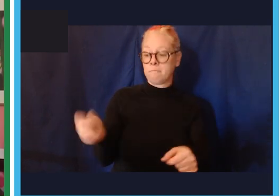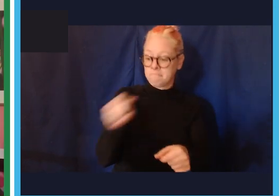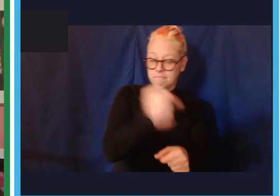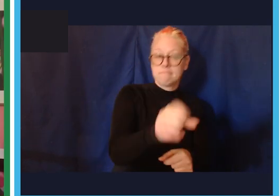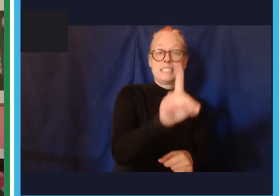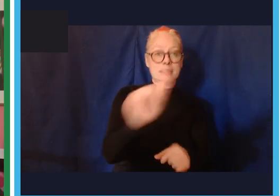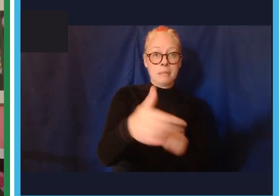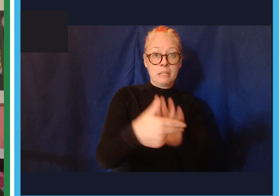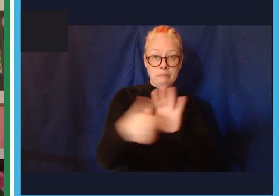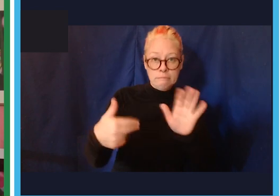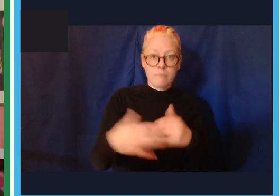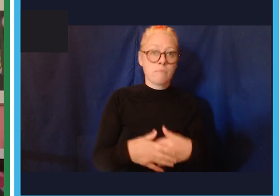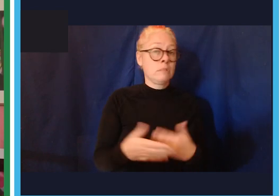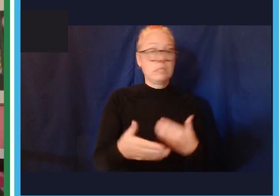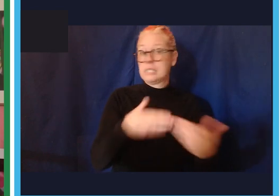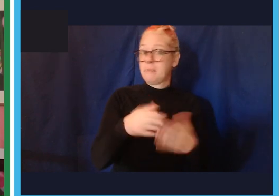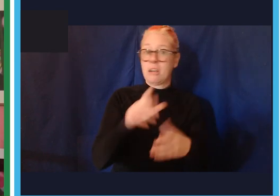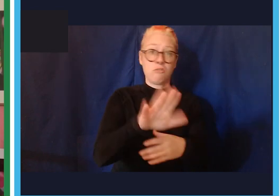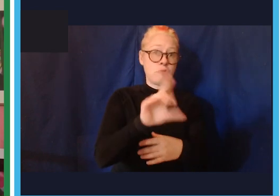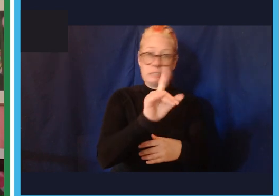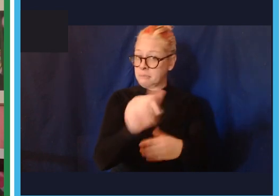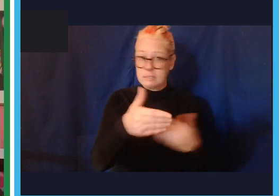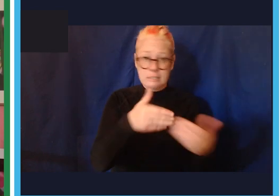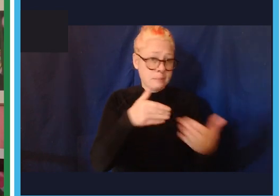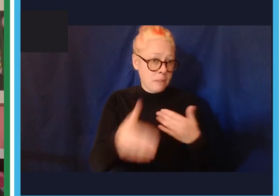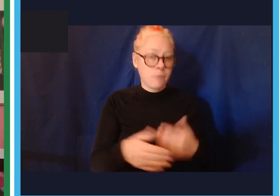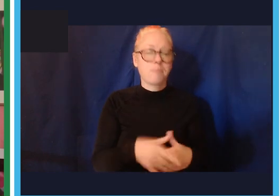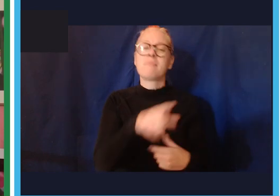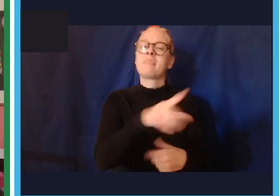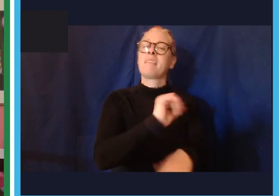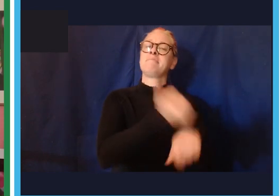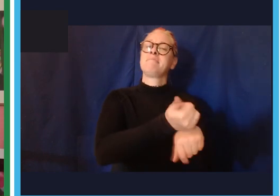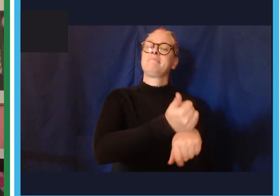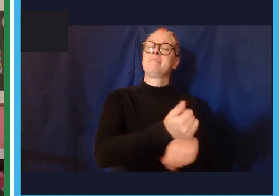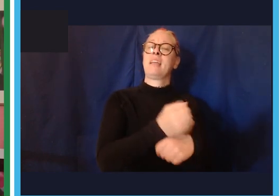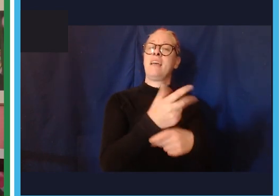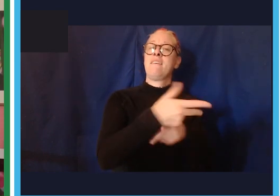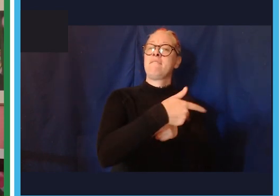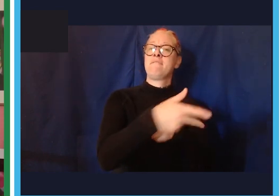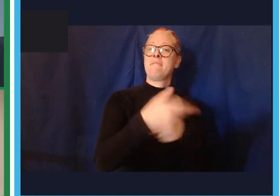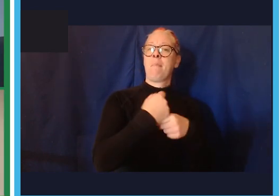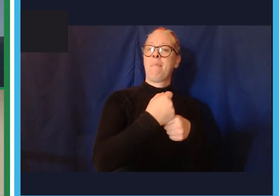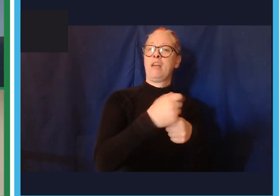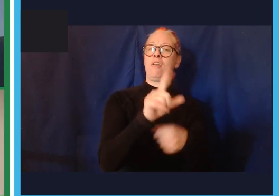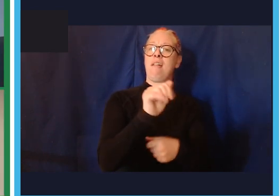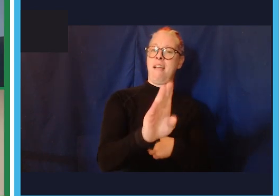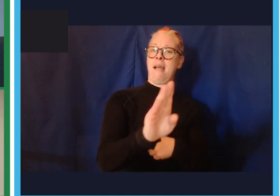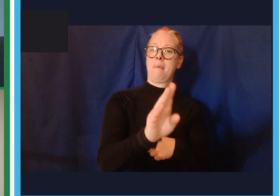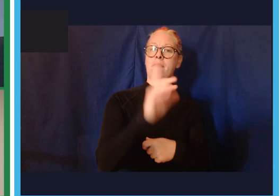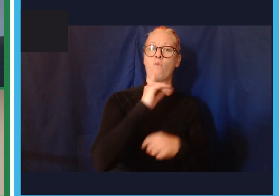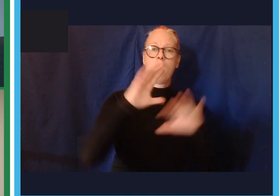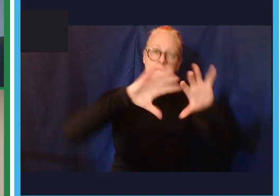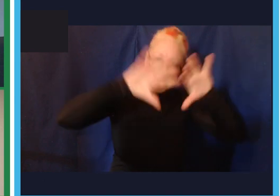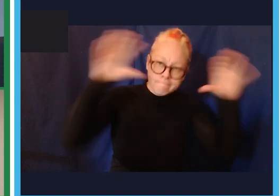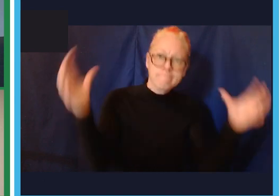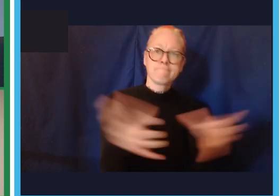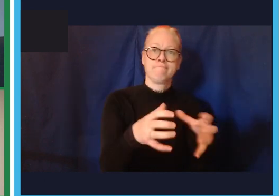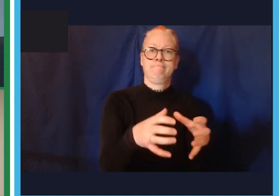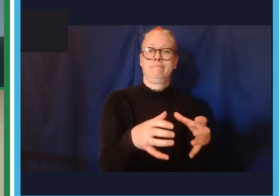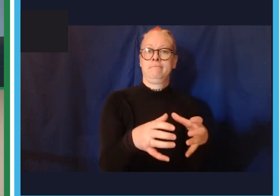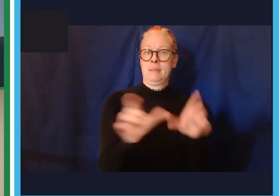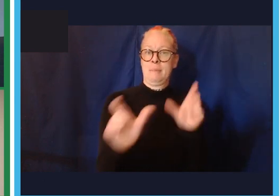and meet other filmmakers and, you know, build community. And they've done about 10 years